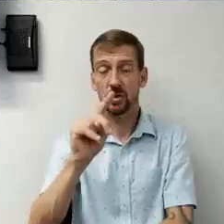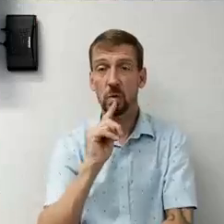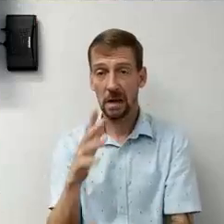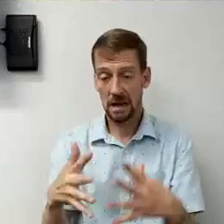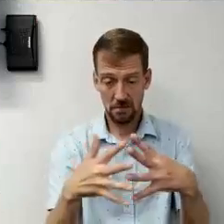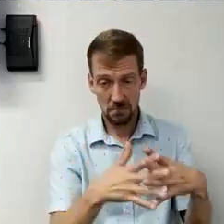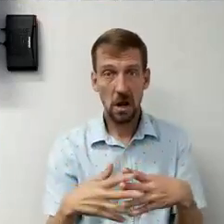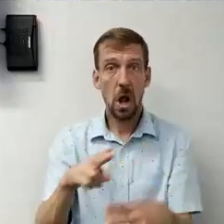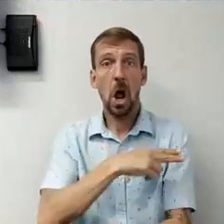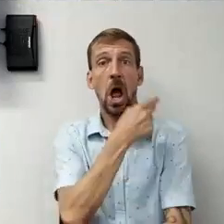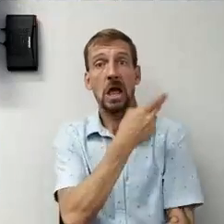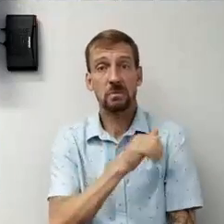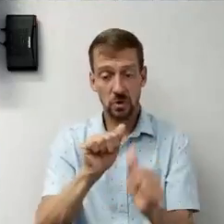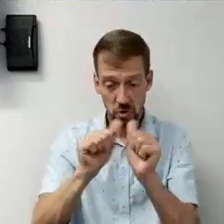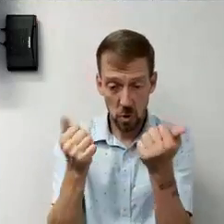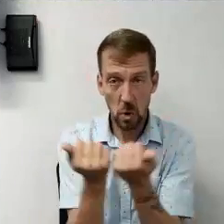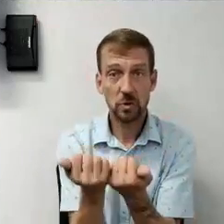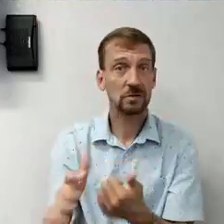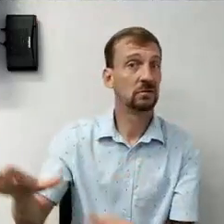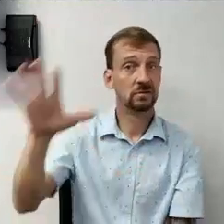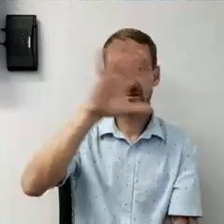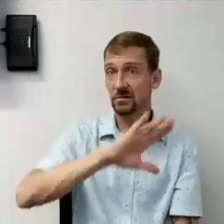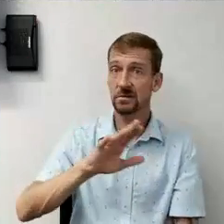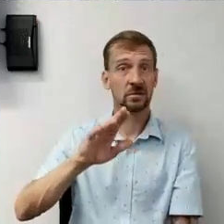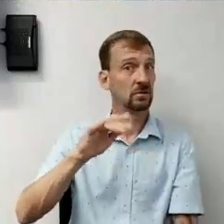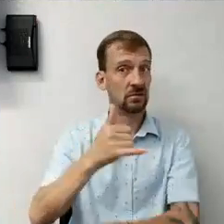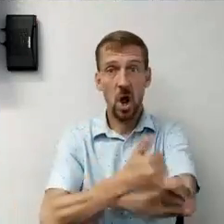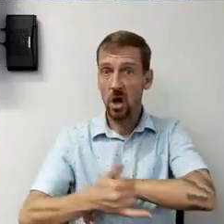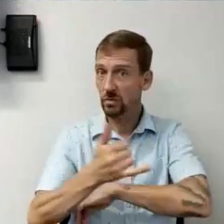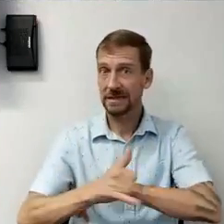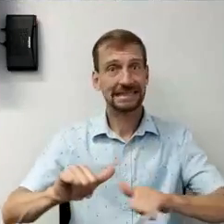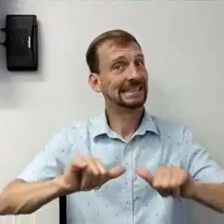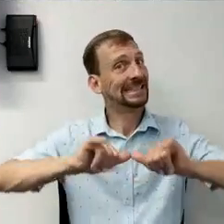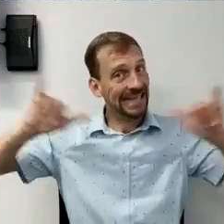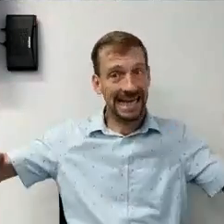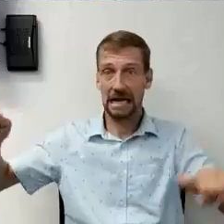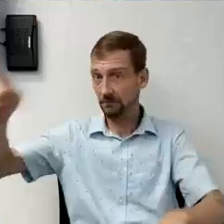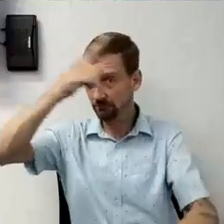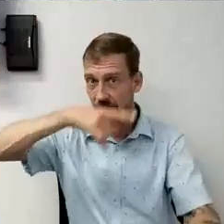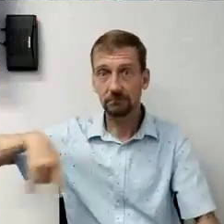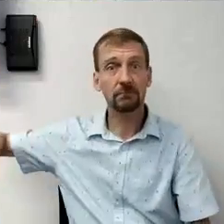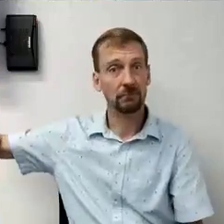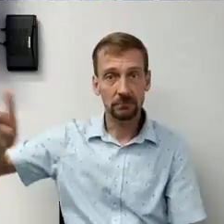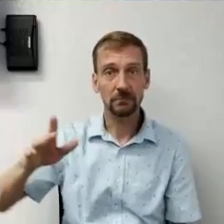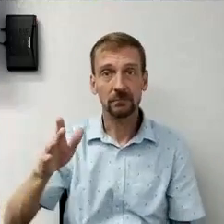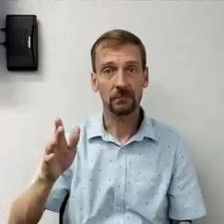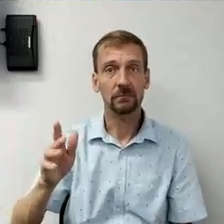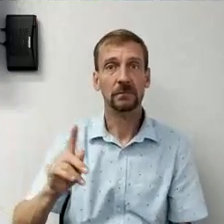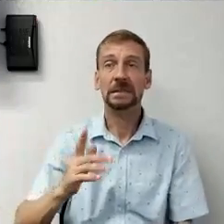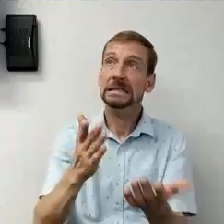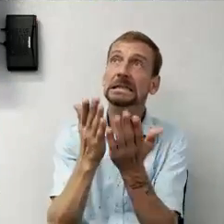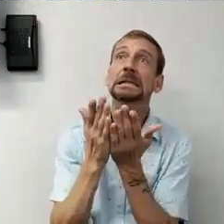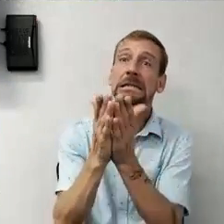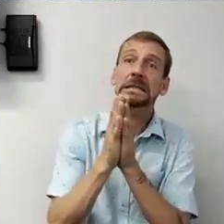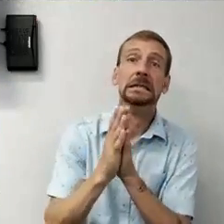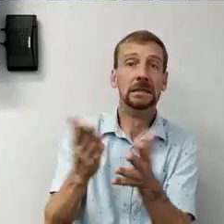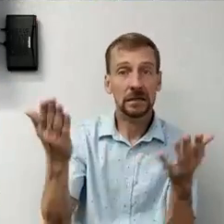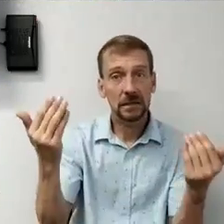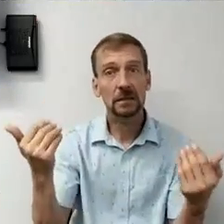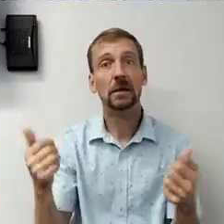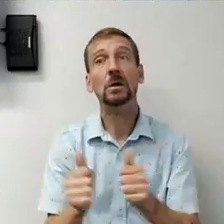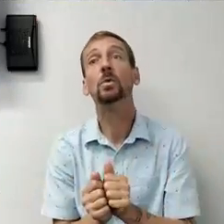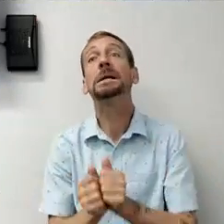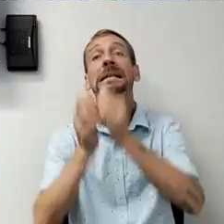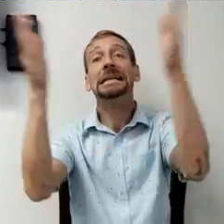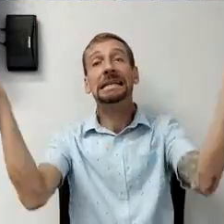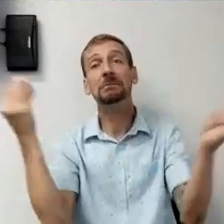Hospital Association, hospitals across the country who are in the exact same situation we are right now, is, you know, pleading with Congress to release